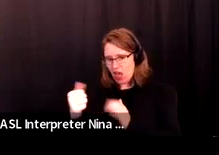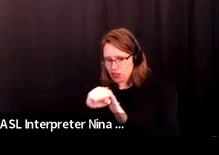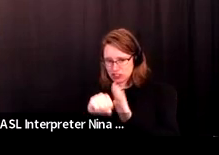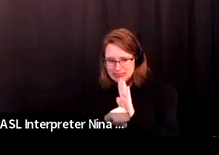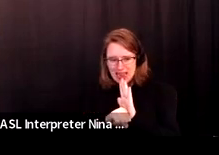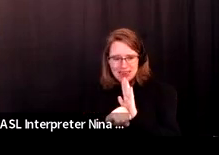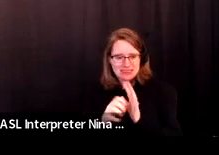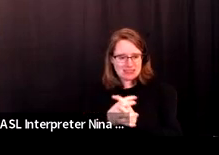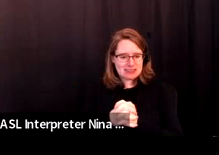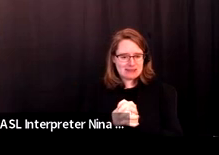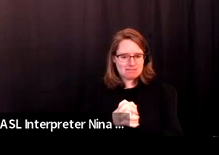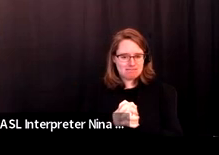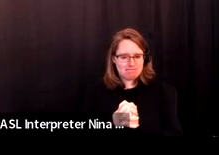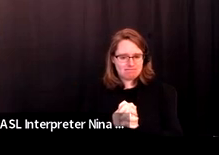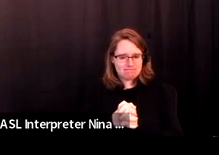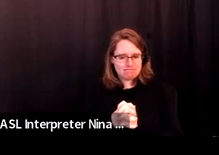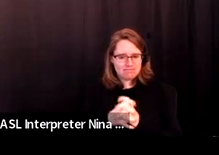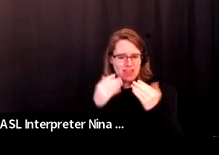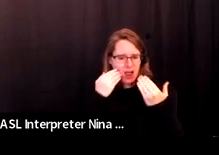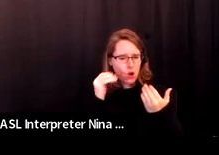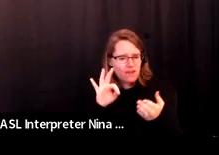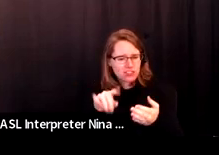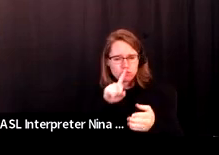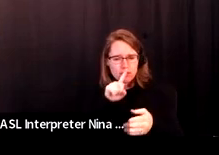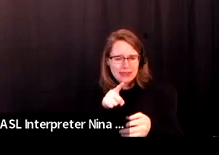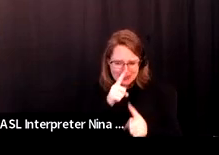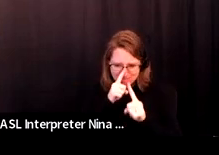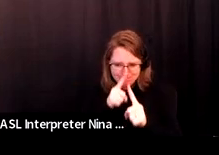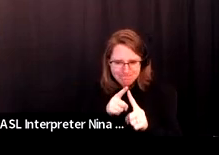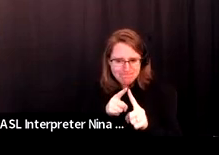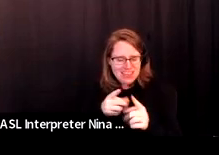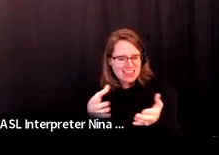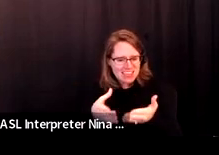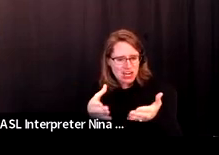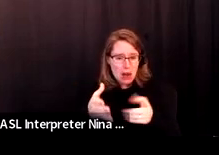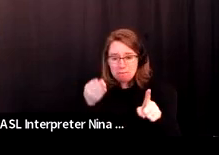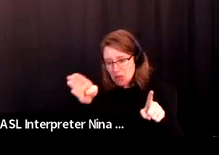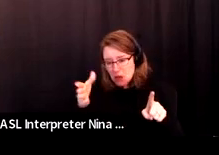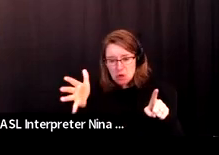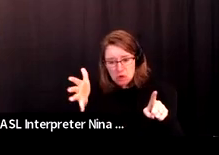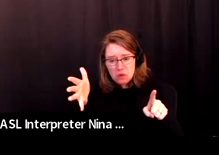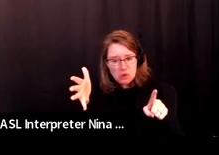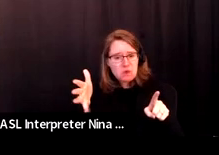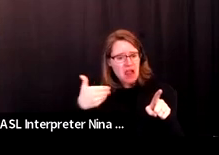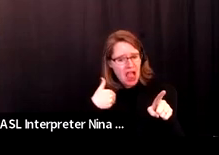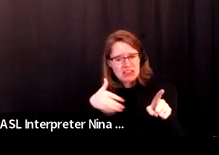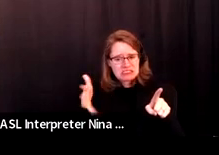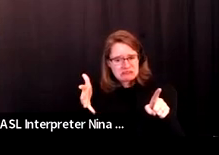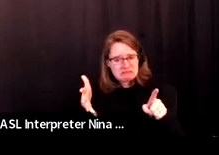it here in, anywhere in particular. I guess the bluish area is the closest, maybe,